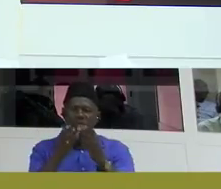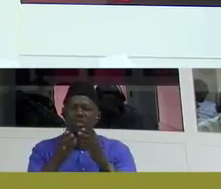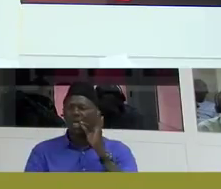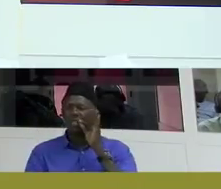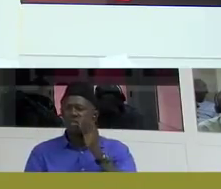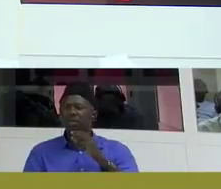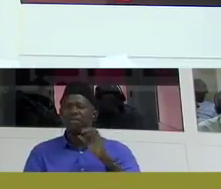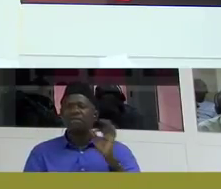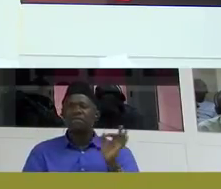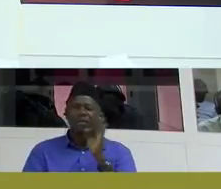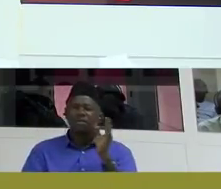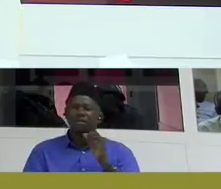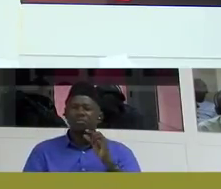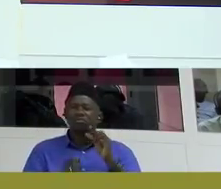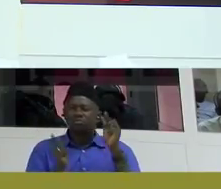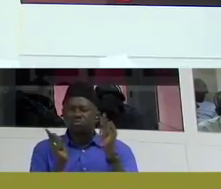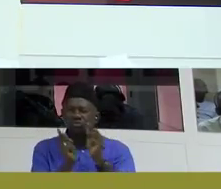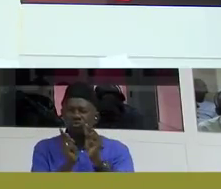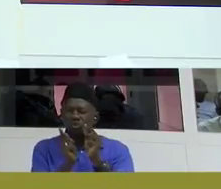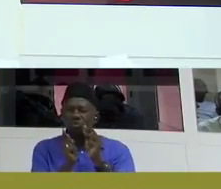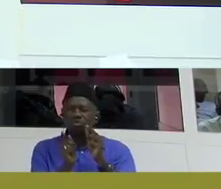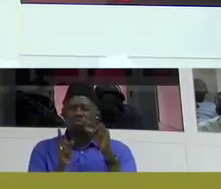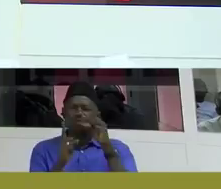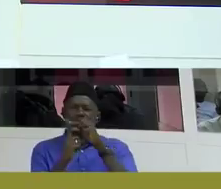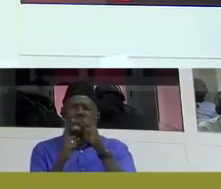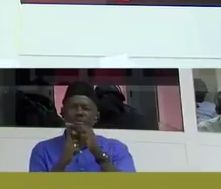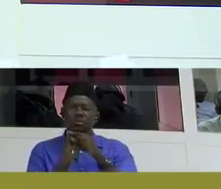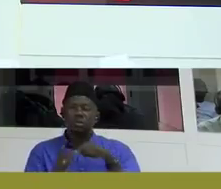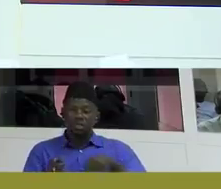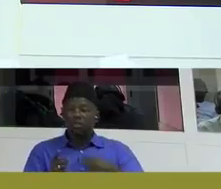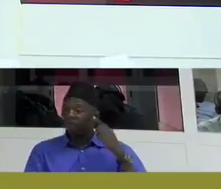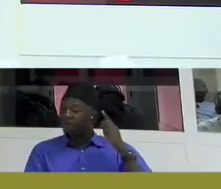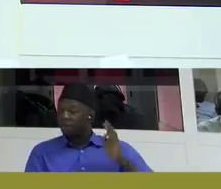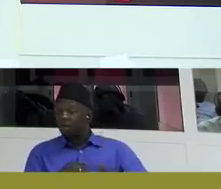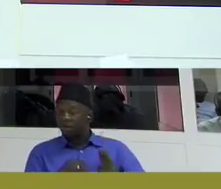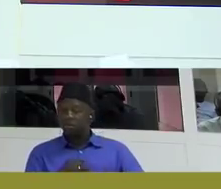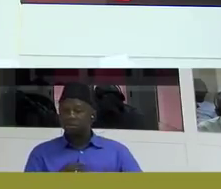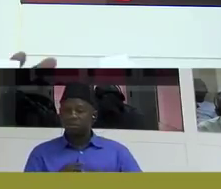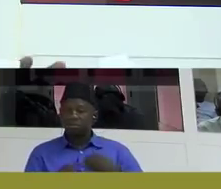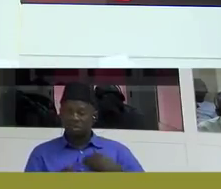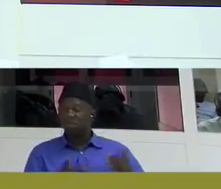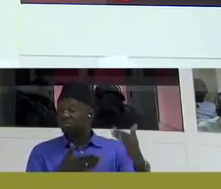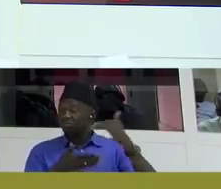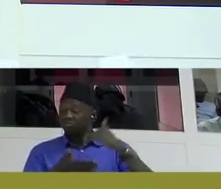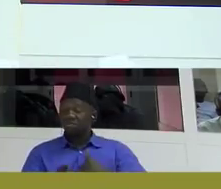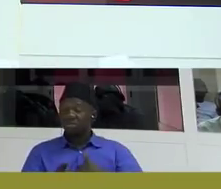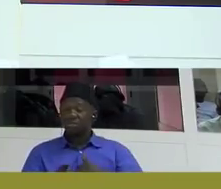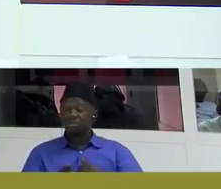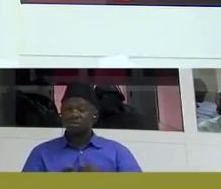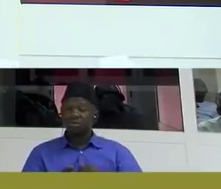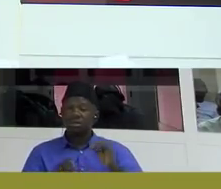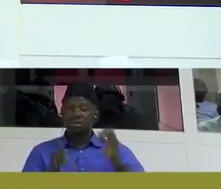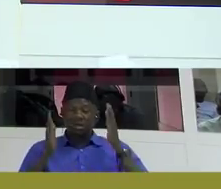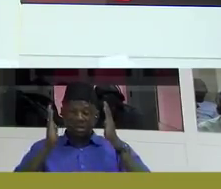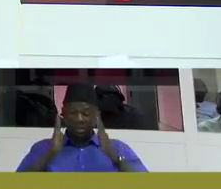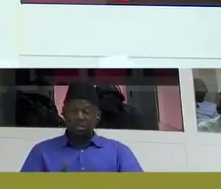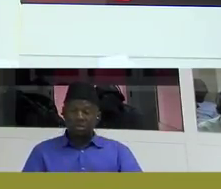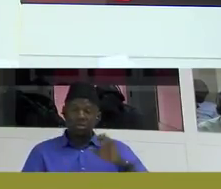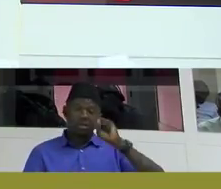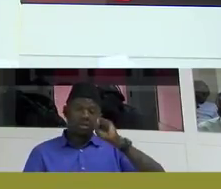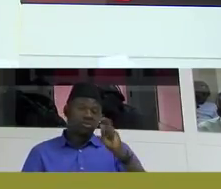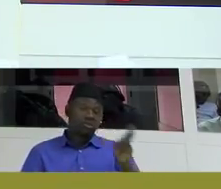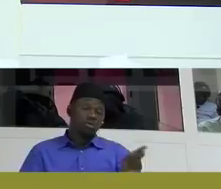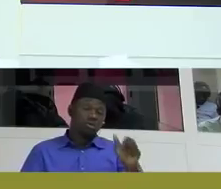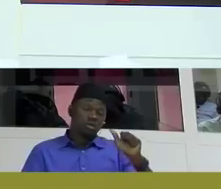final, and I will bring Islamic Sharia law here. Very simple language, very